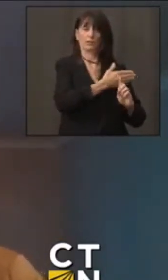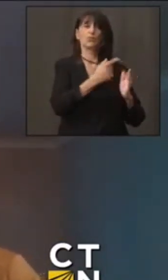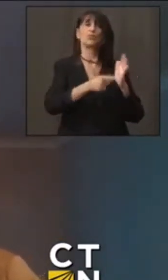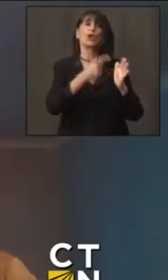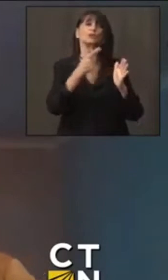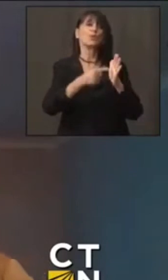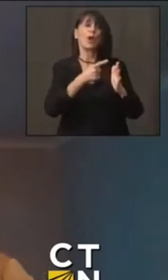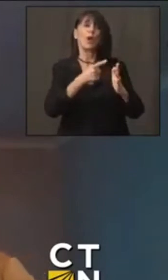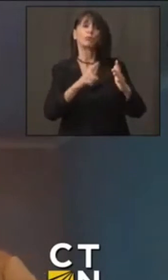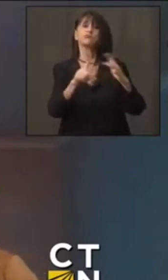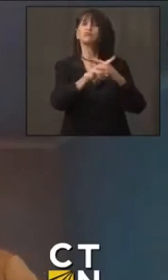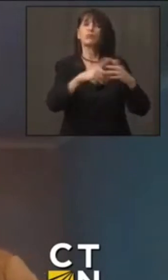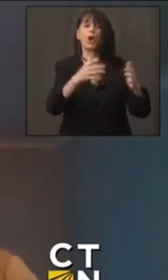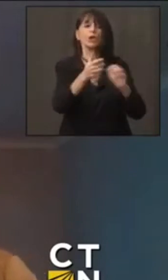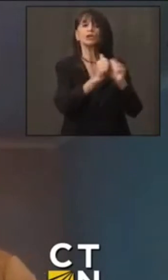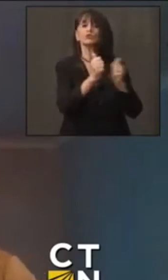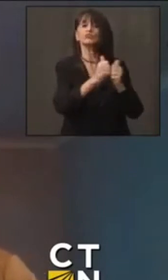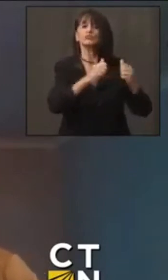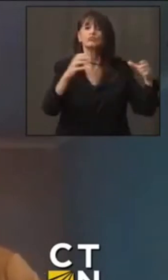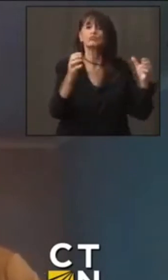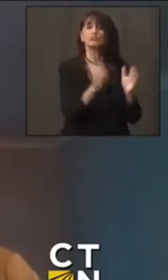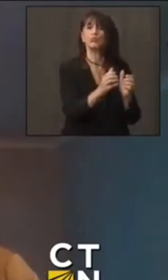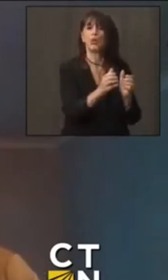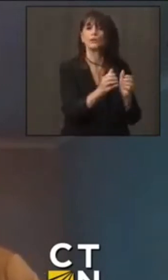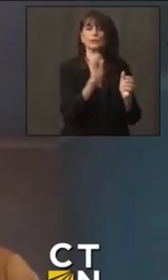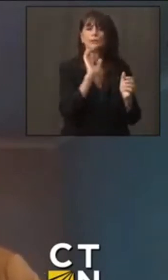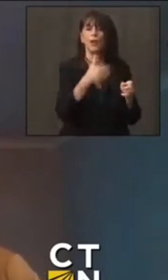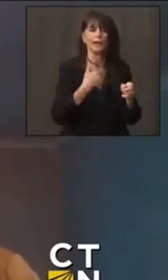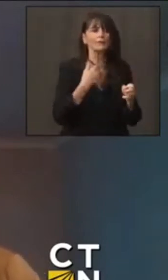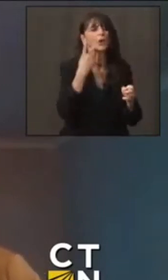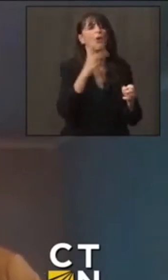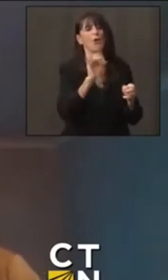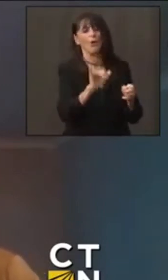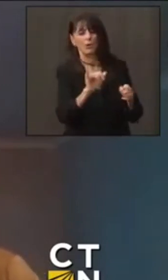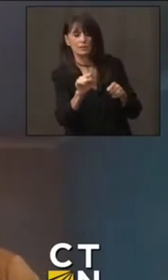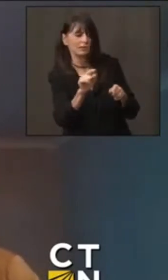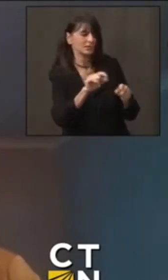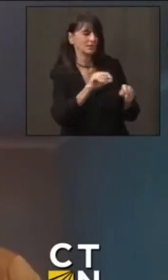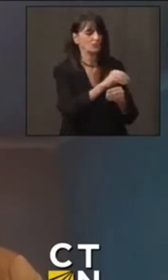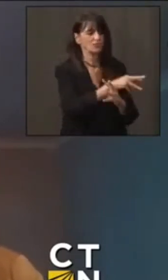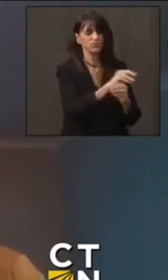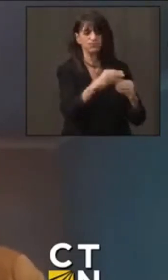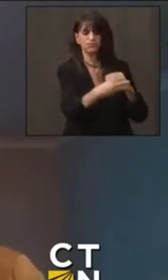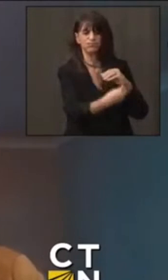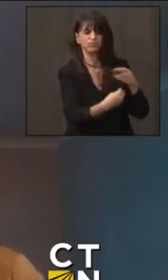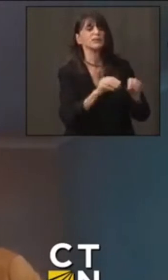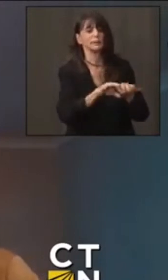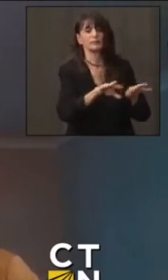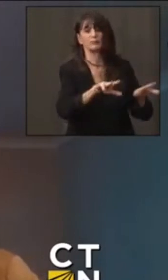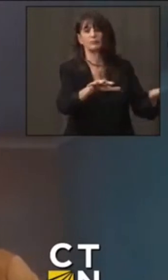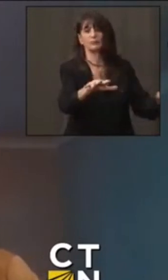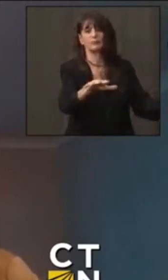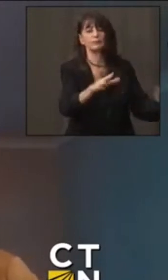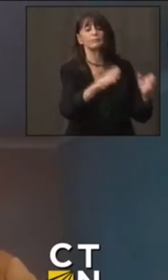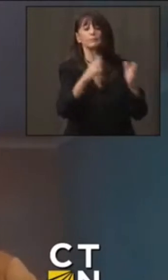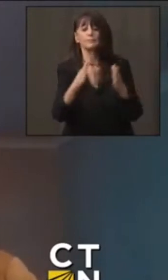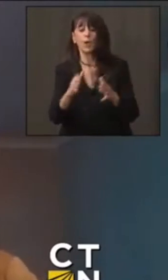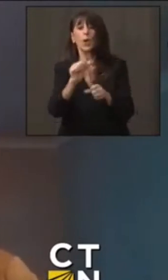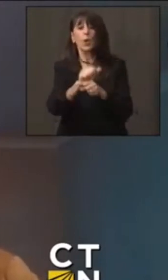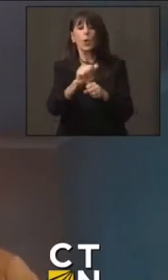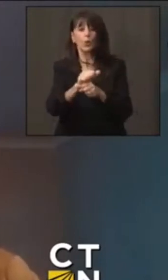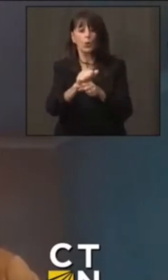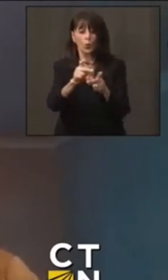for example, where we're maybe seeing some cases transmitted, or a workplace. But